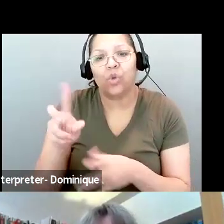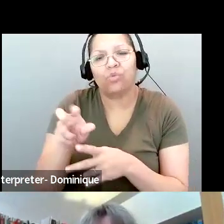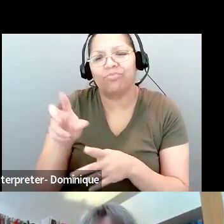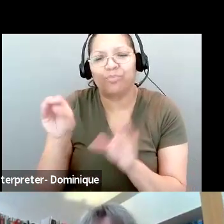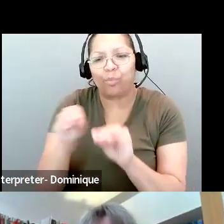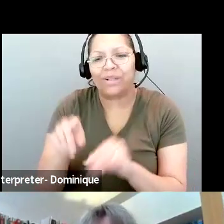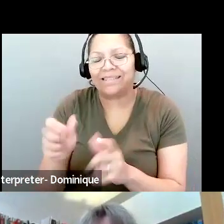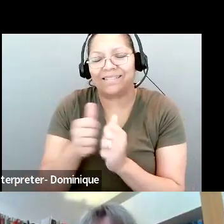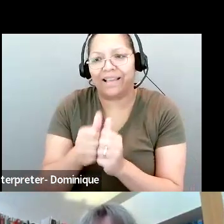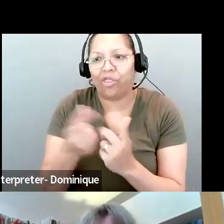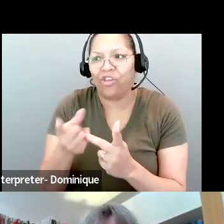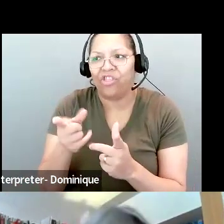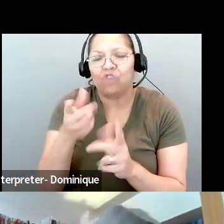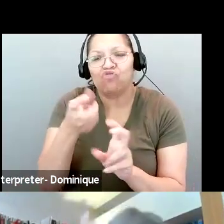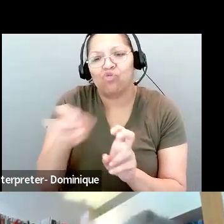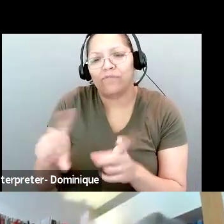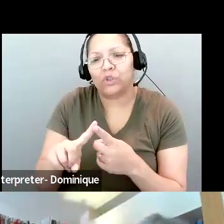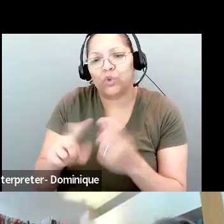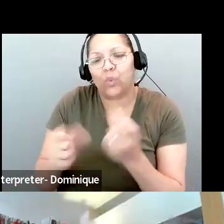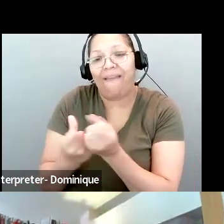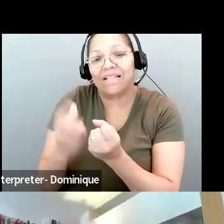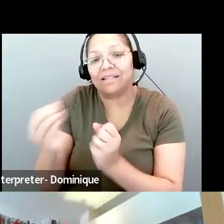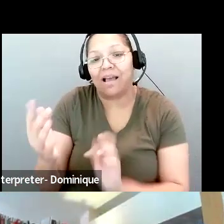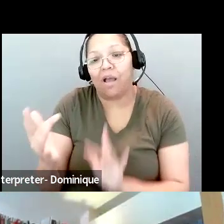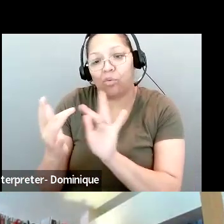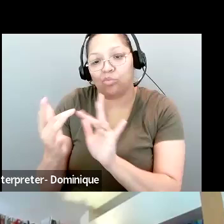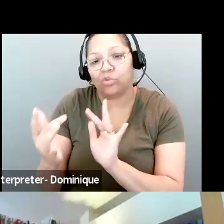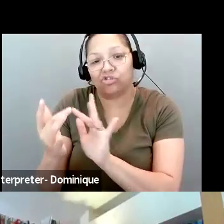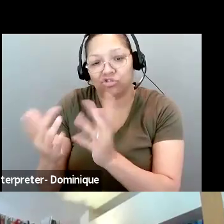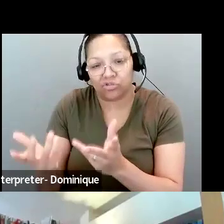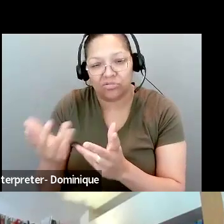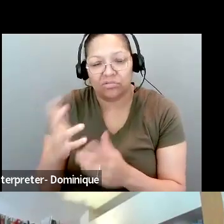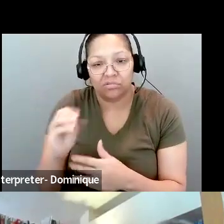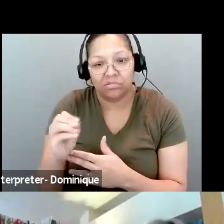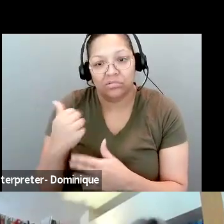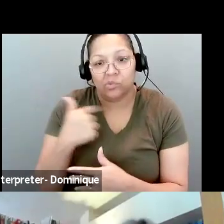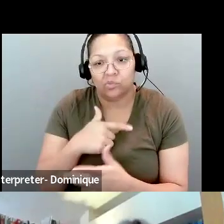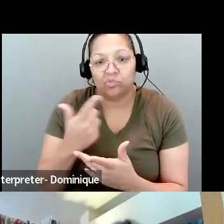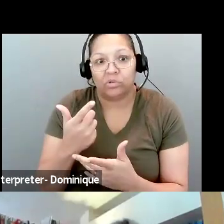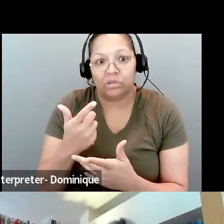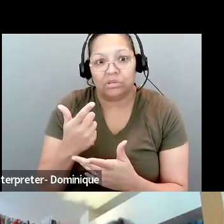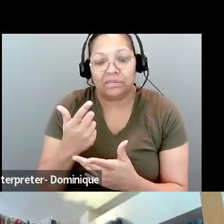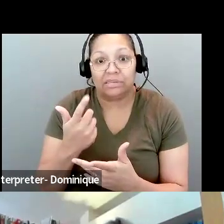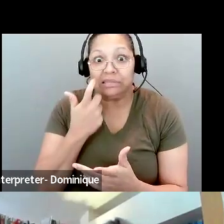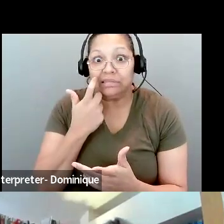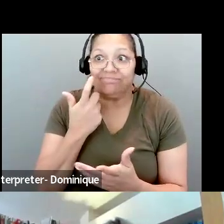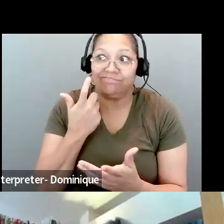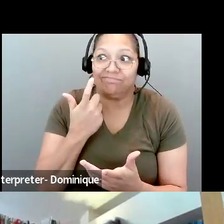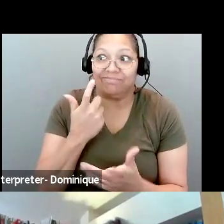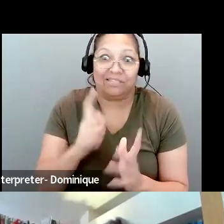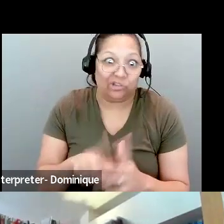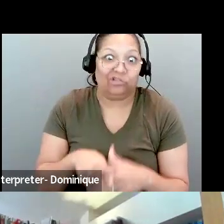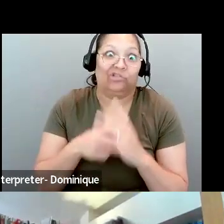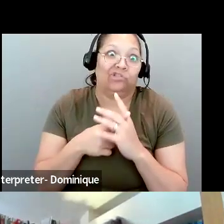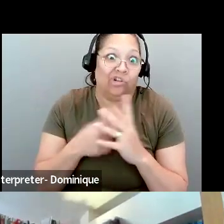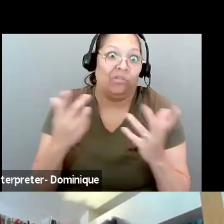of transitioned into advocacy and outreach. So we're kind of getting off of the ground, as it were. So